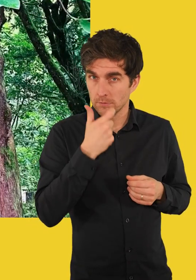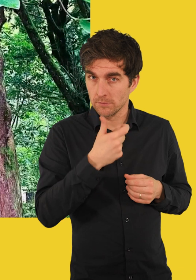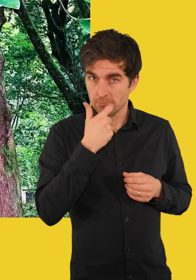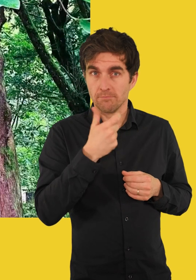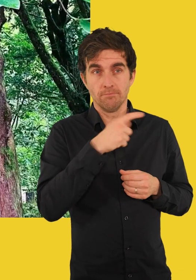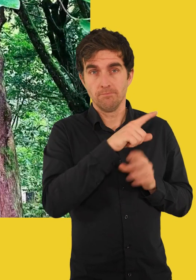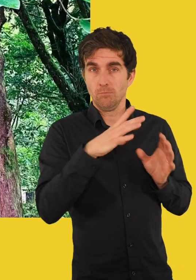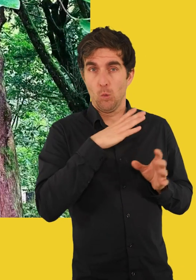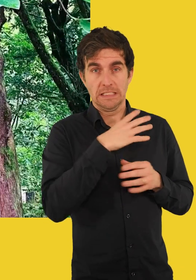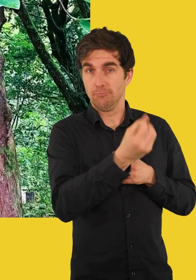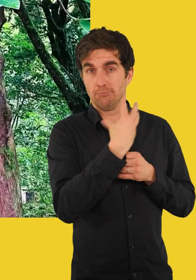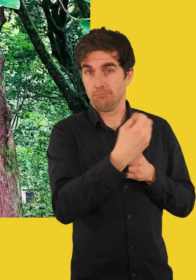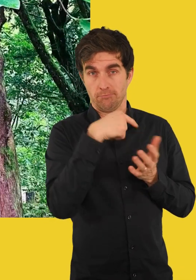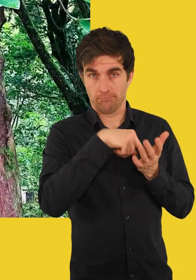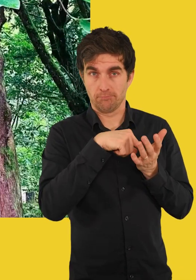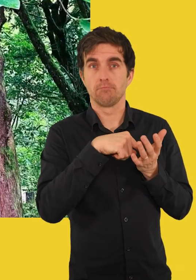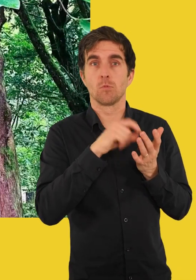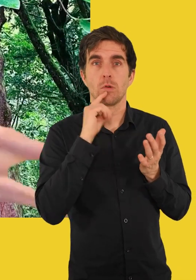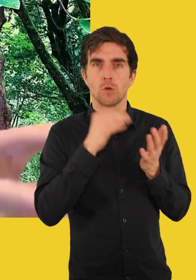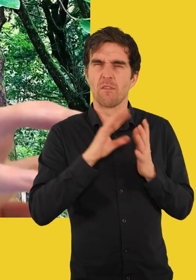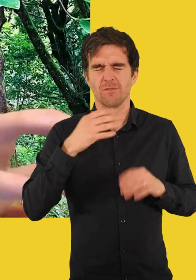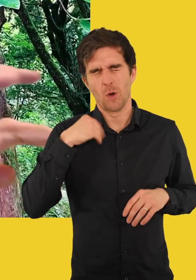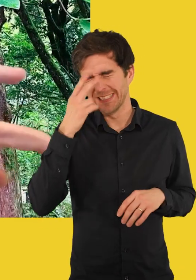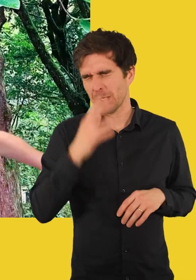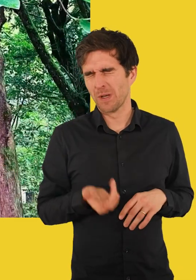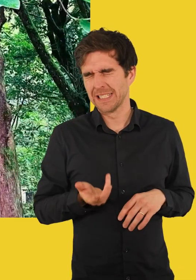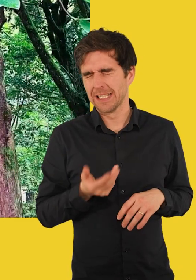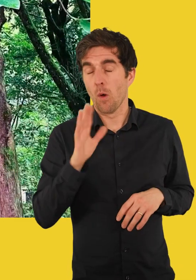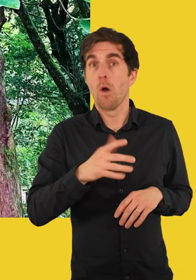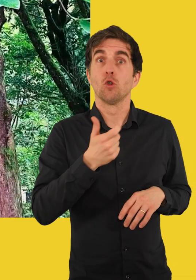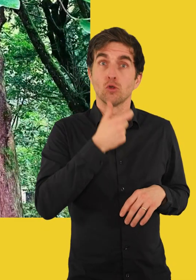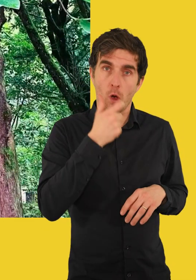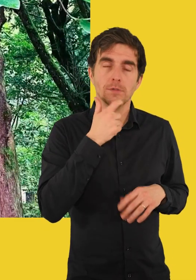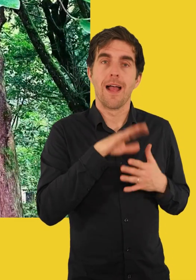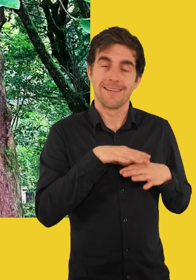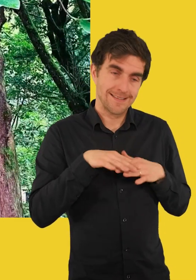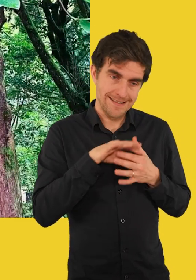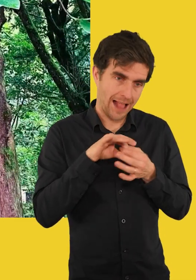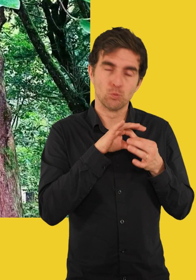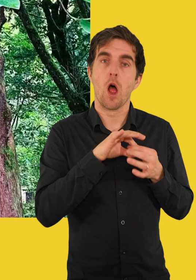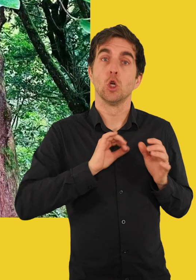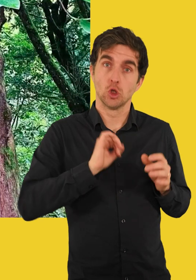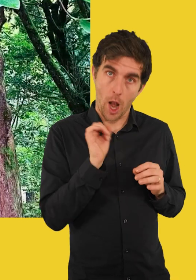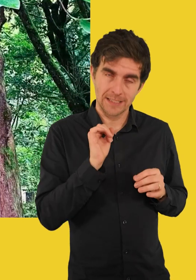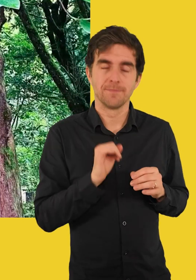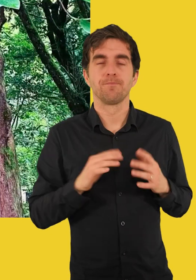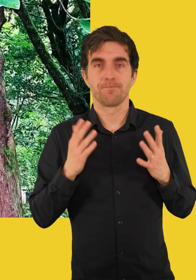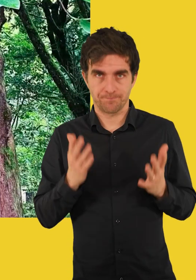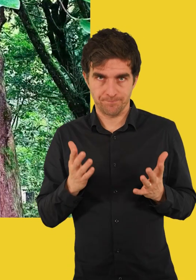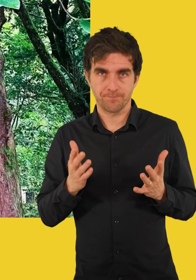members of the Donut, I've forgotten the name of it, Network Scotland. And